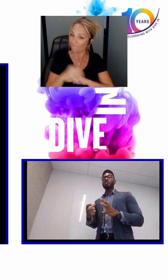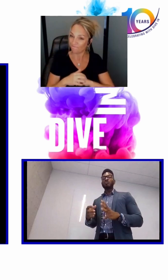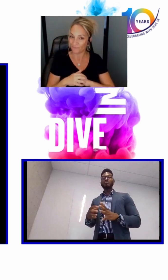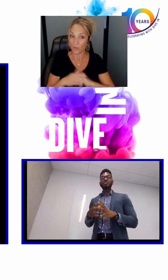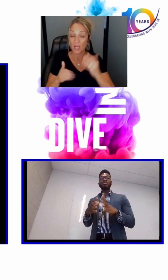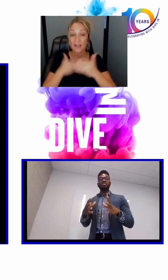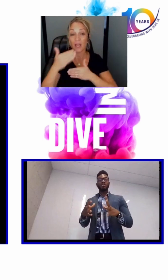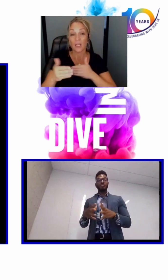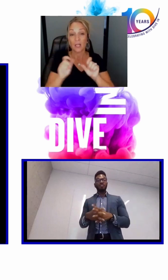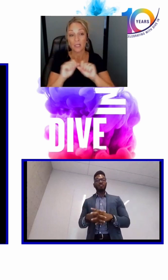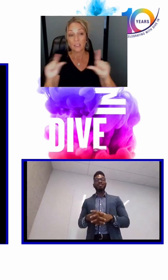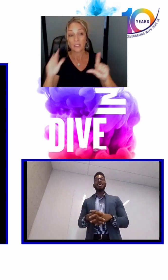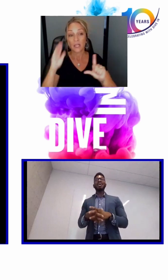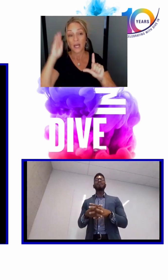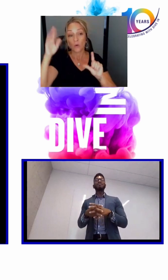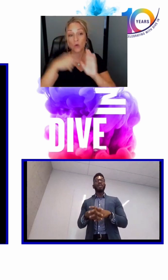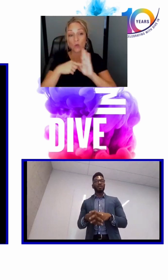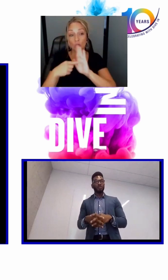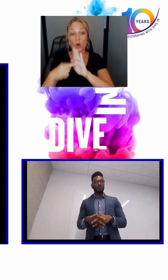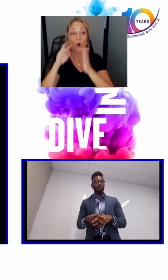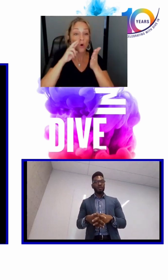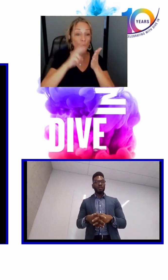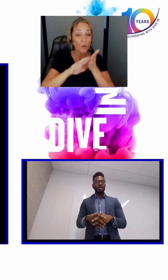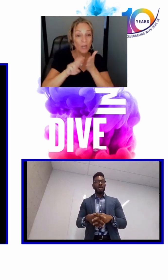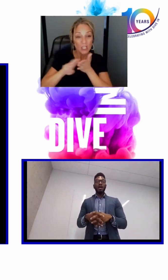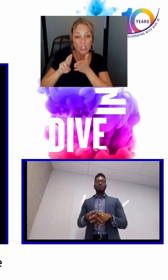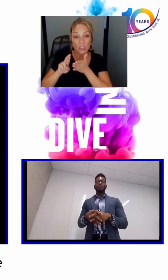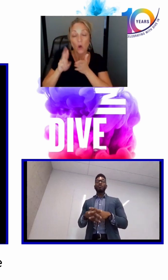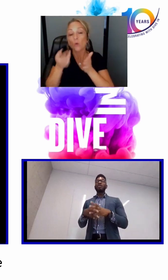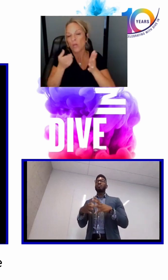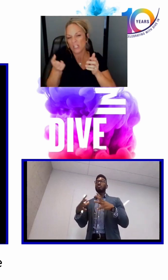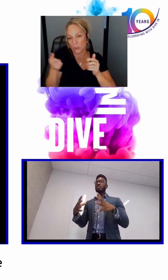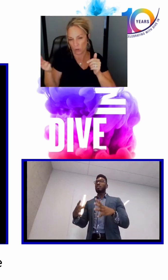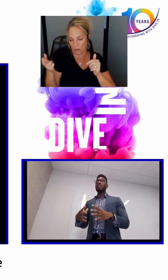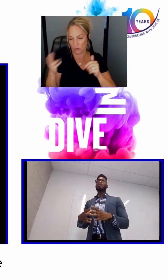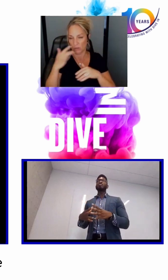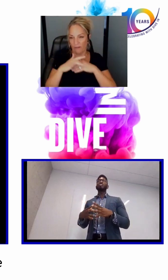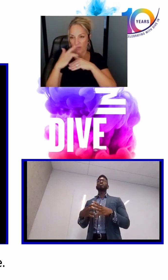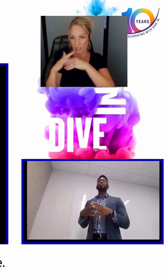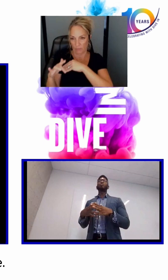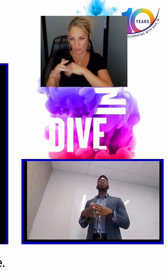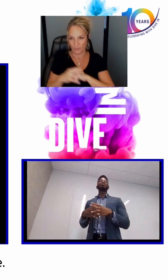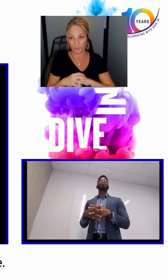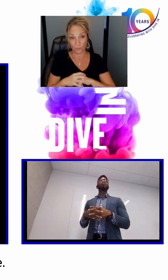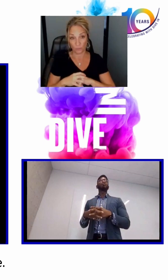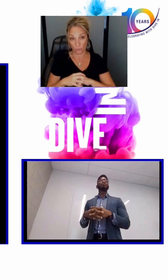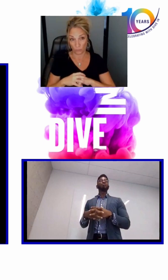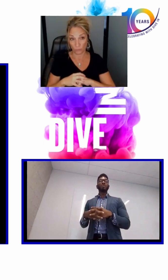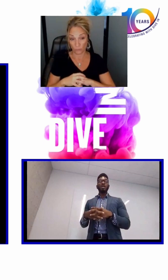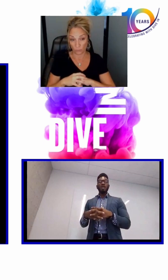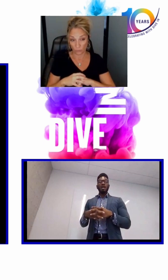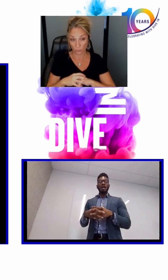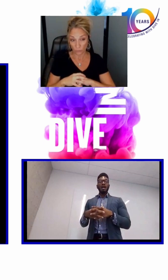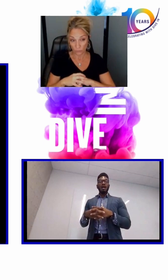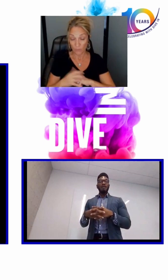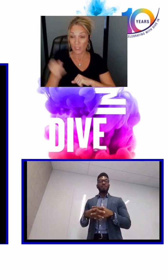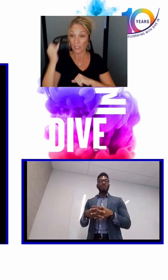will show resources that are available. Should in case you want